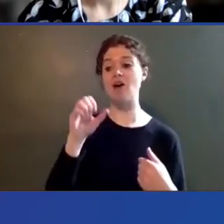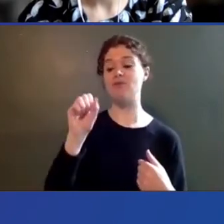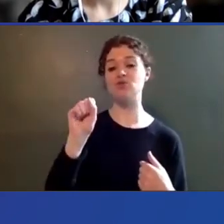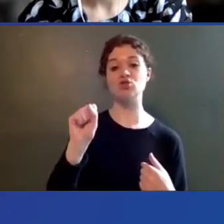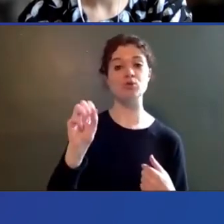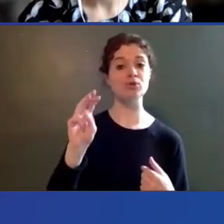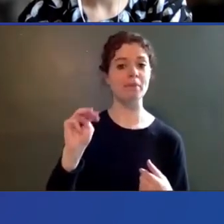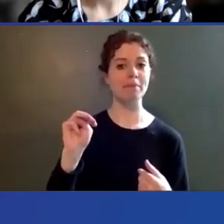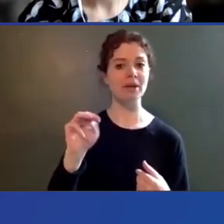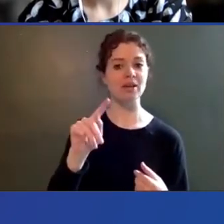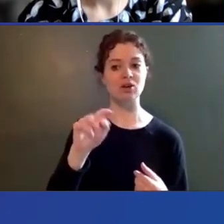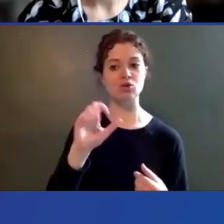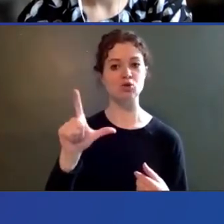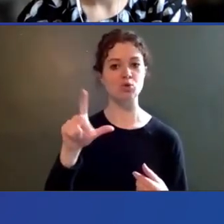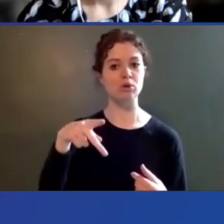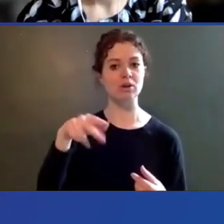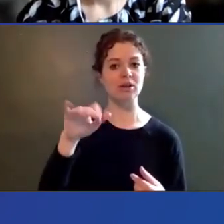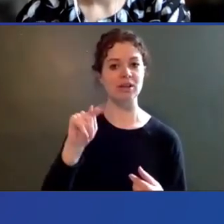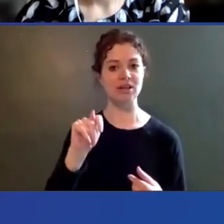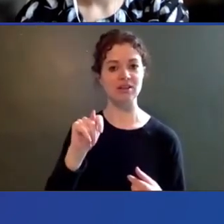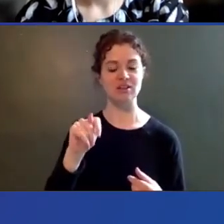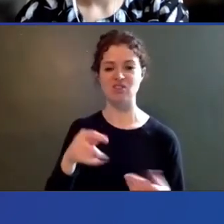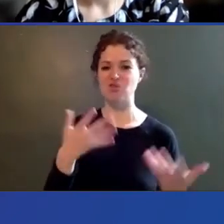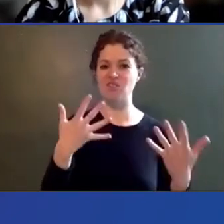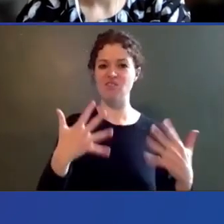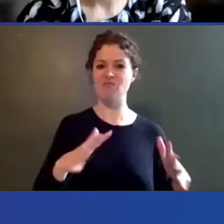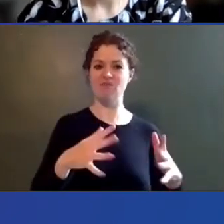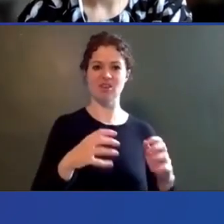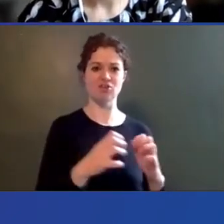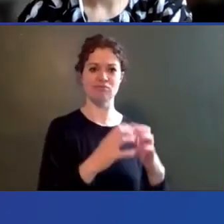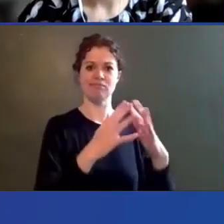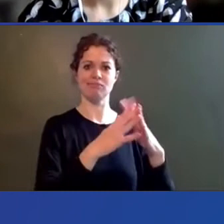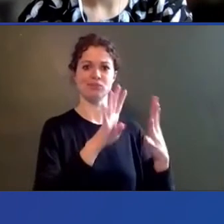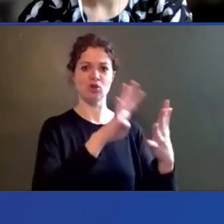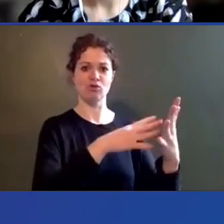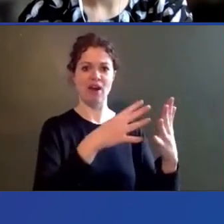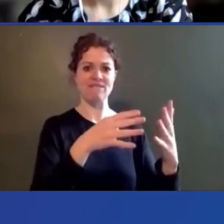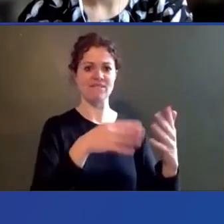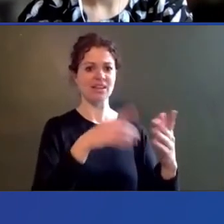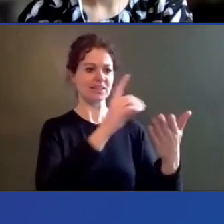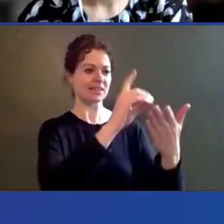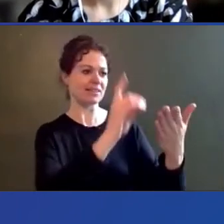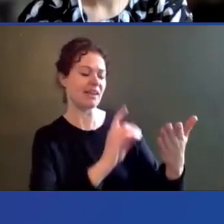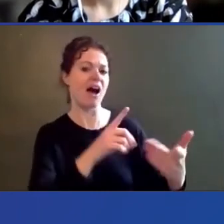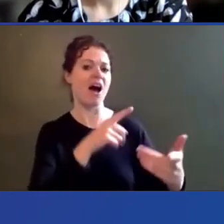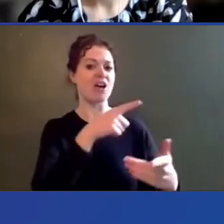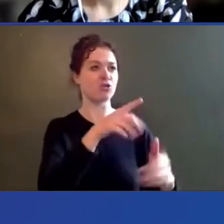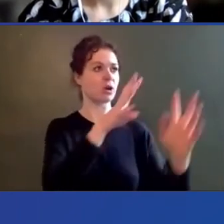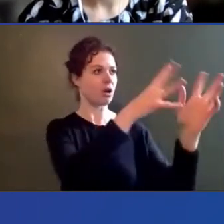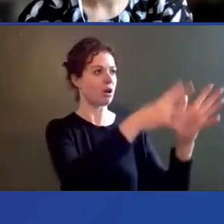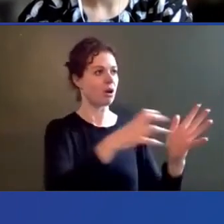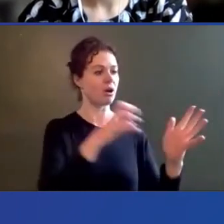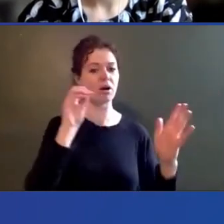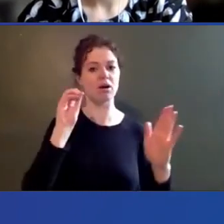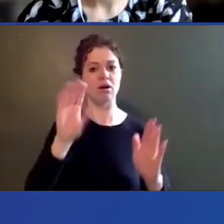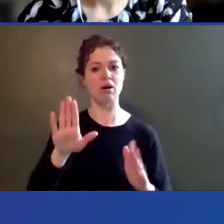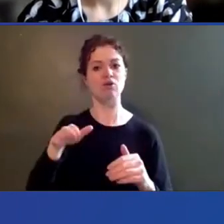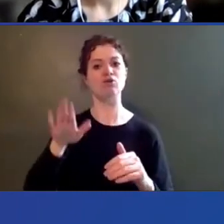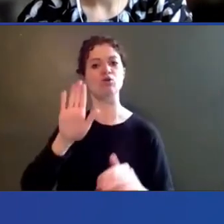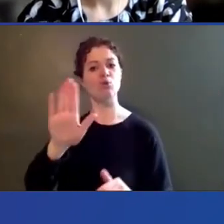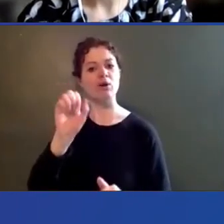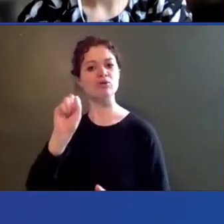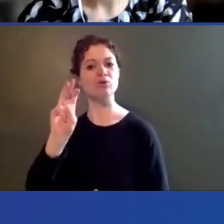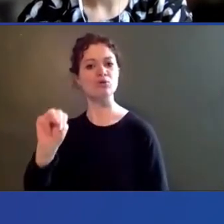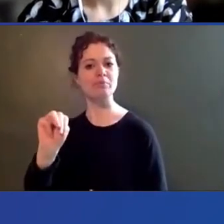have copy that you can paste on your social media within 2 minutes to show your solidarity within our coalition's